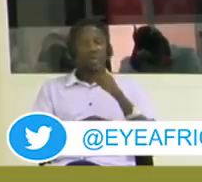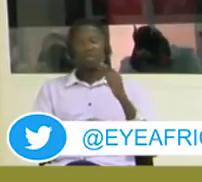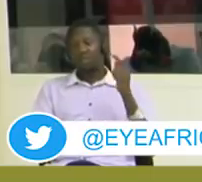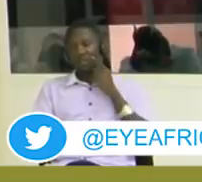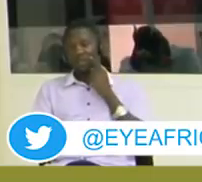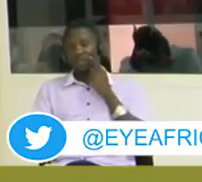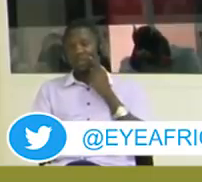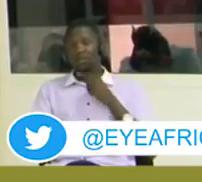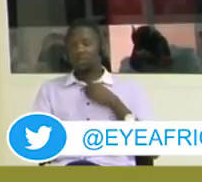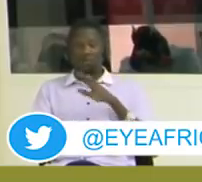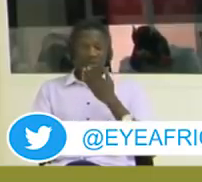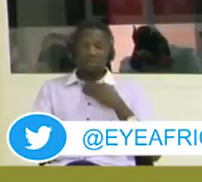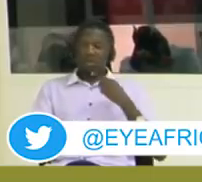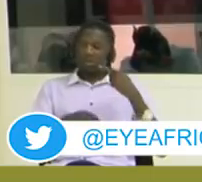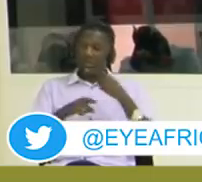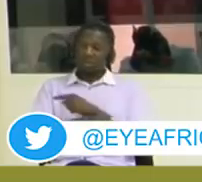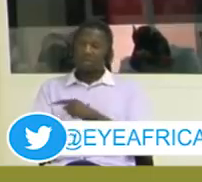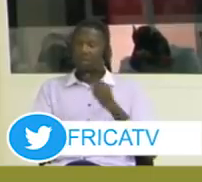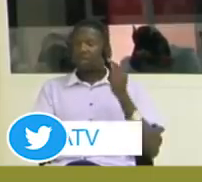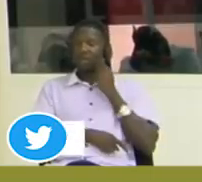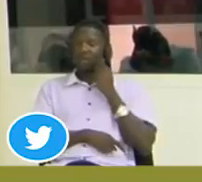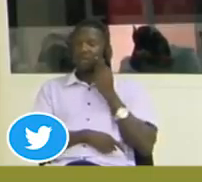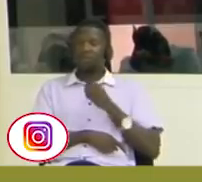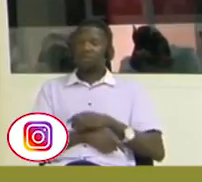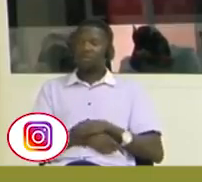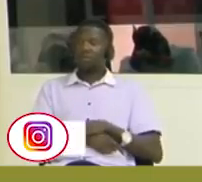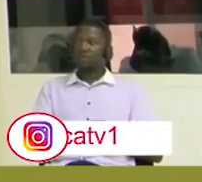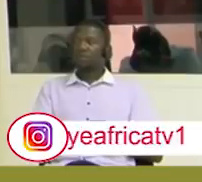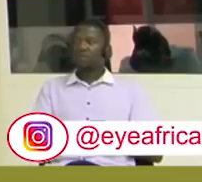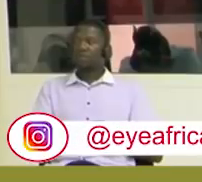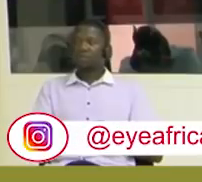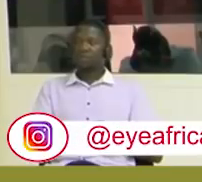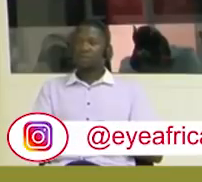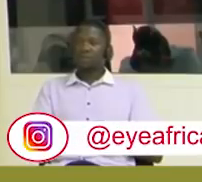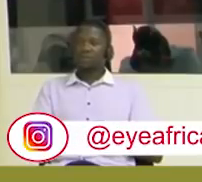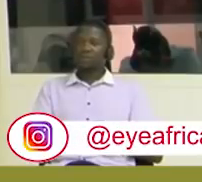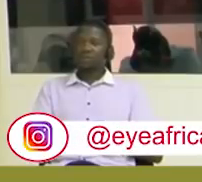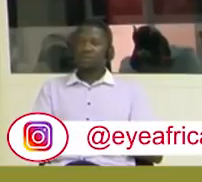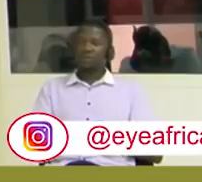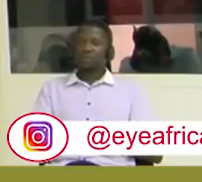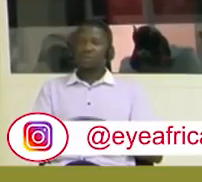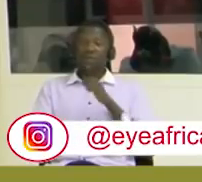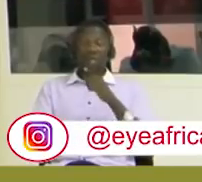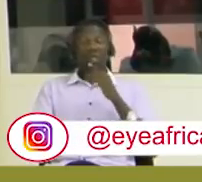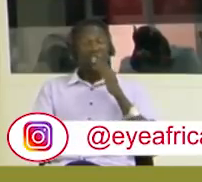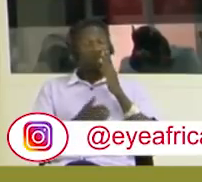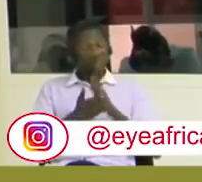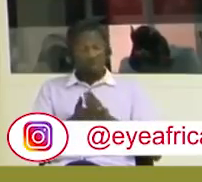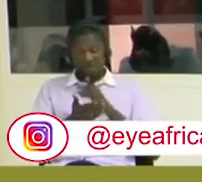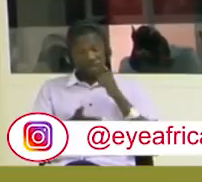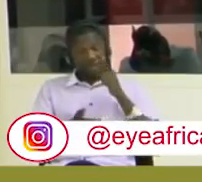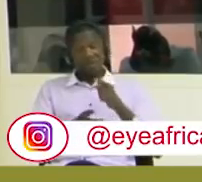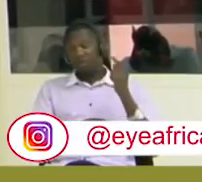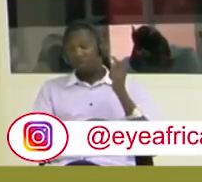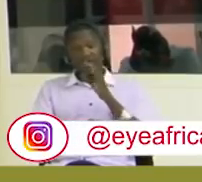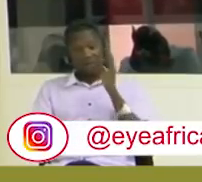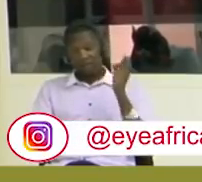Well, they particularly, specifically mentioned this day.